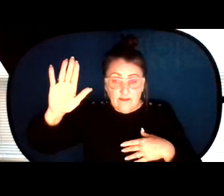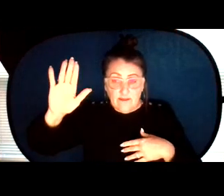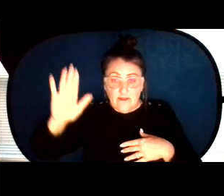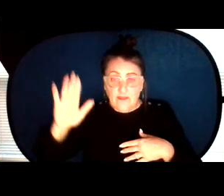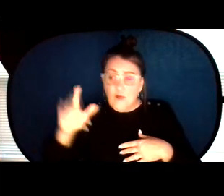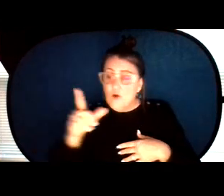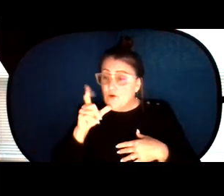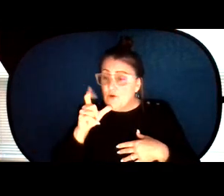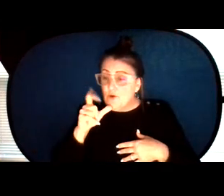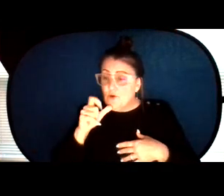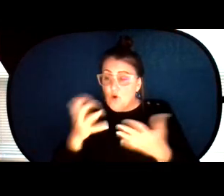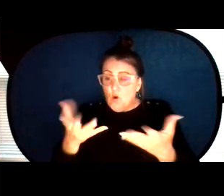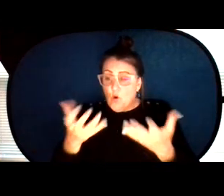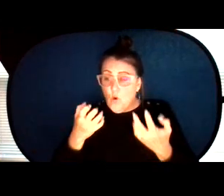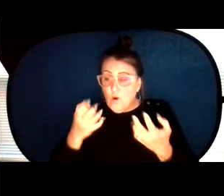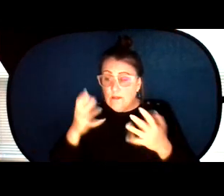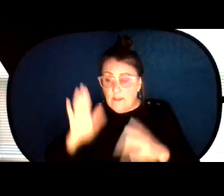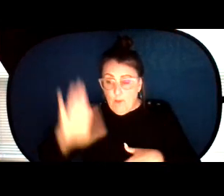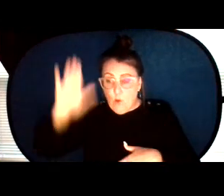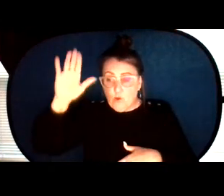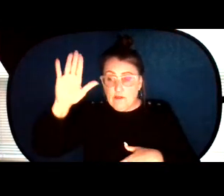make a motion on this great item?